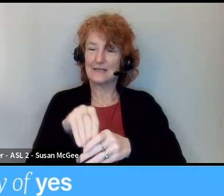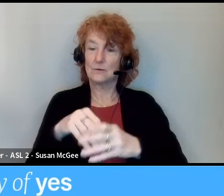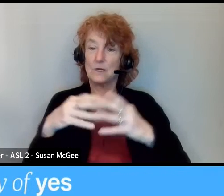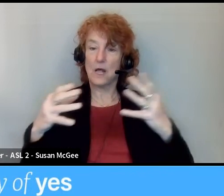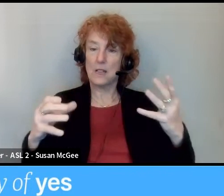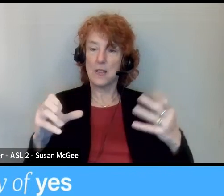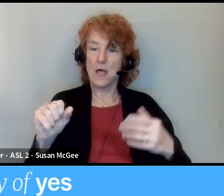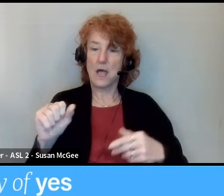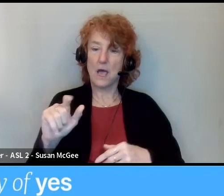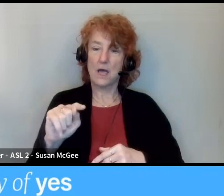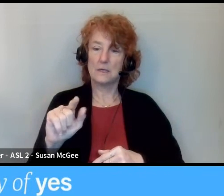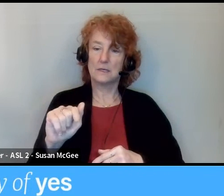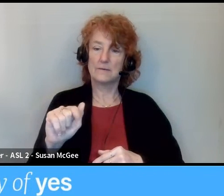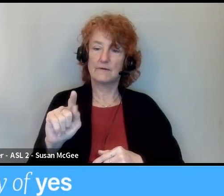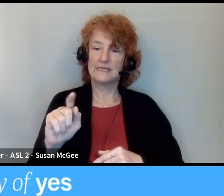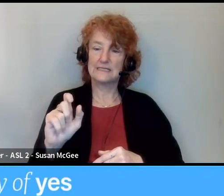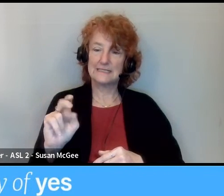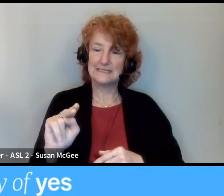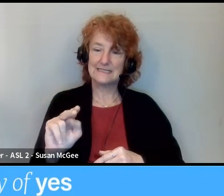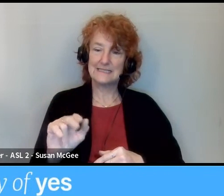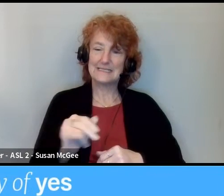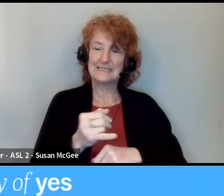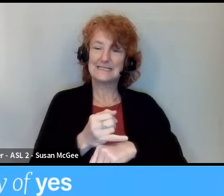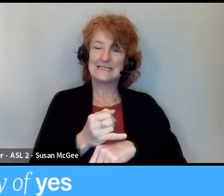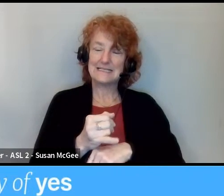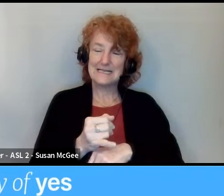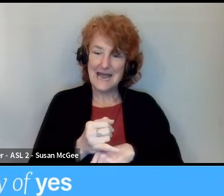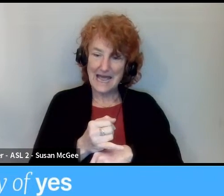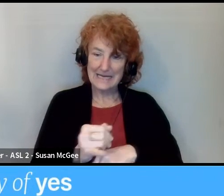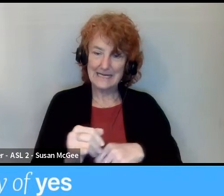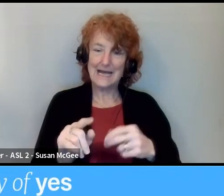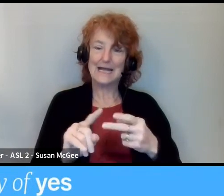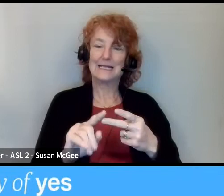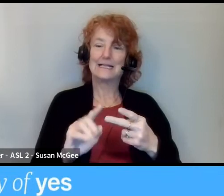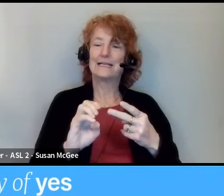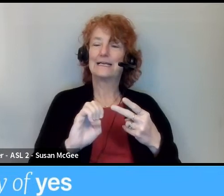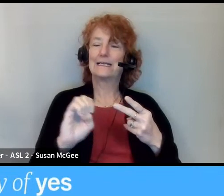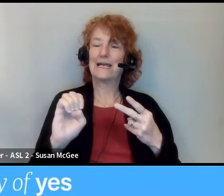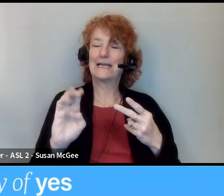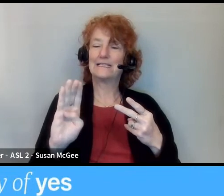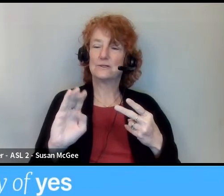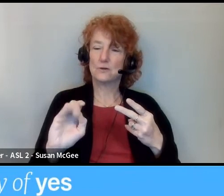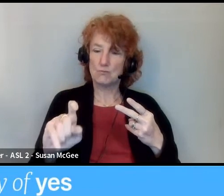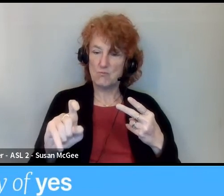of Eastern Bronx. And they tend to have,